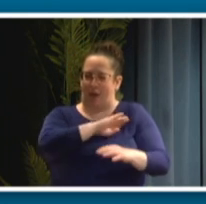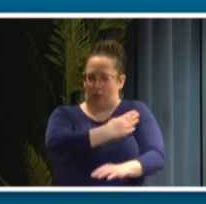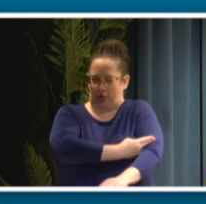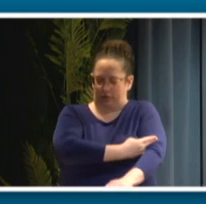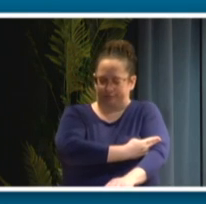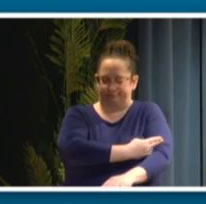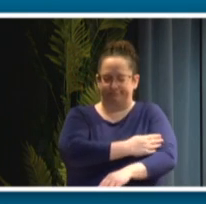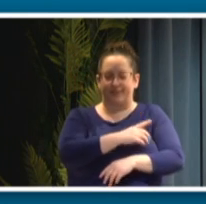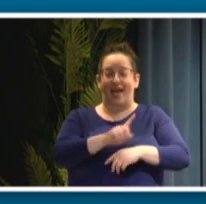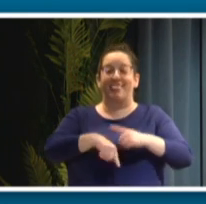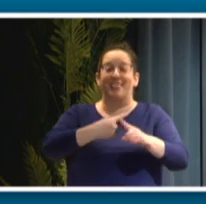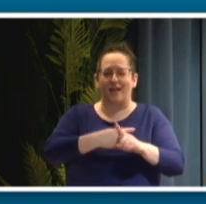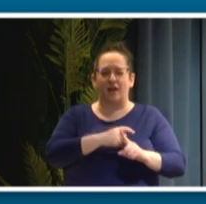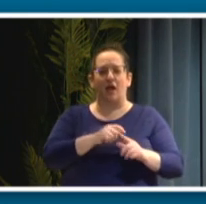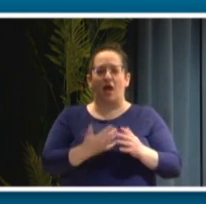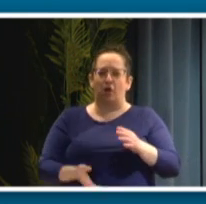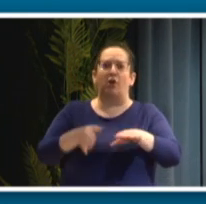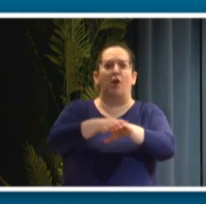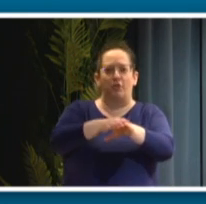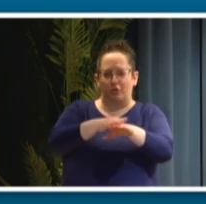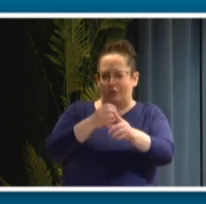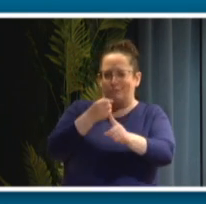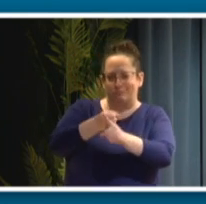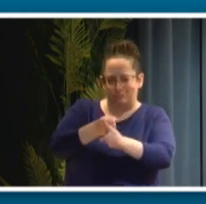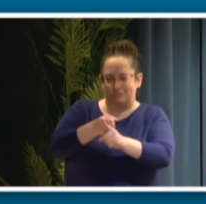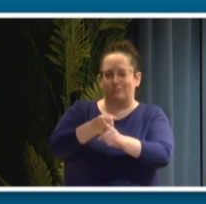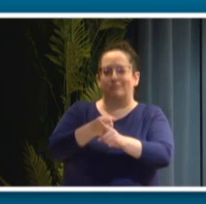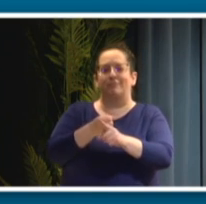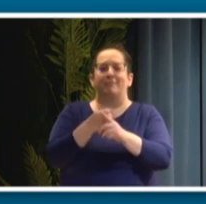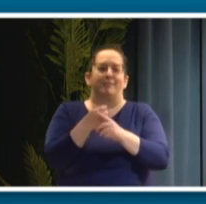My parents split. They were going through the divorce when my grandmother died.